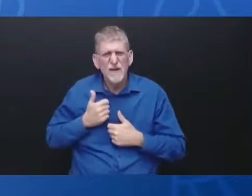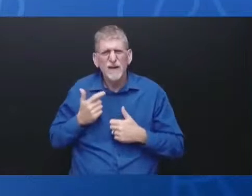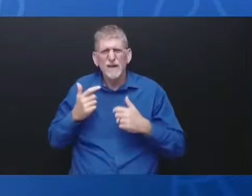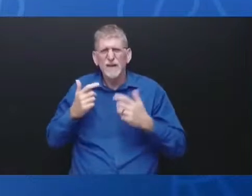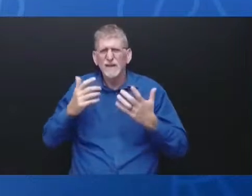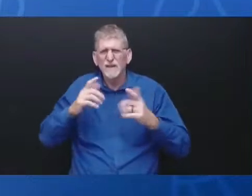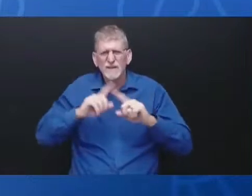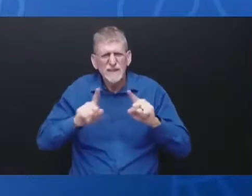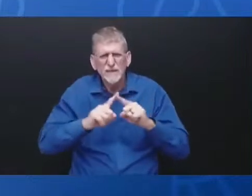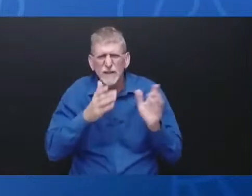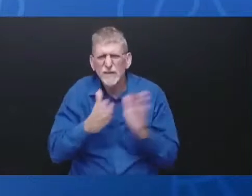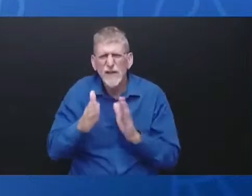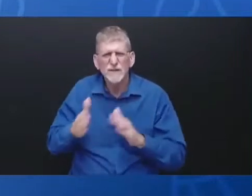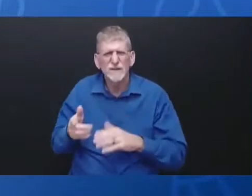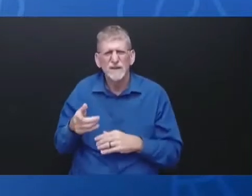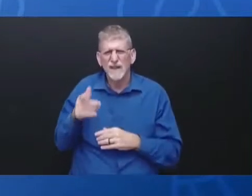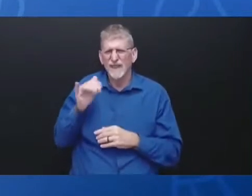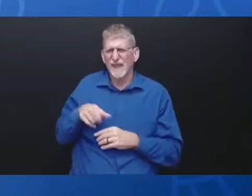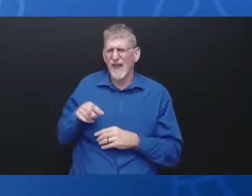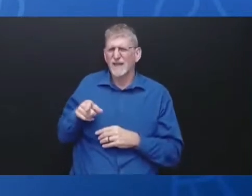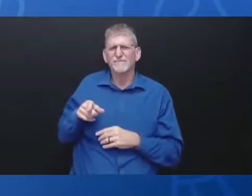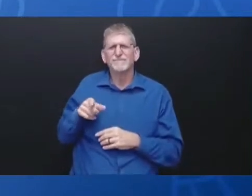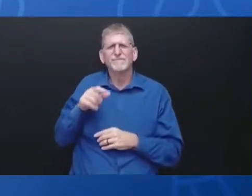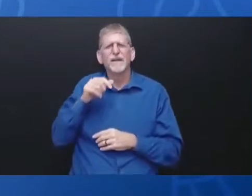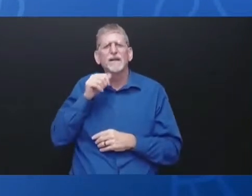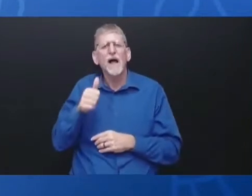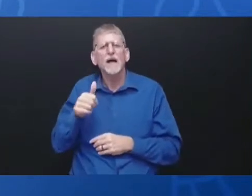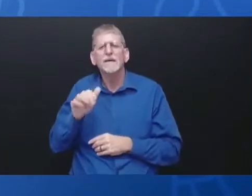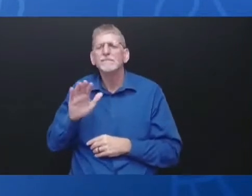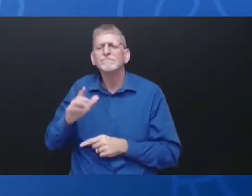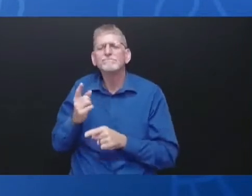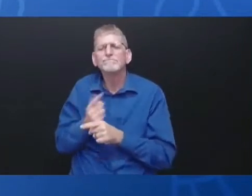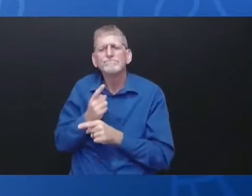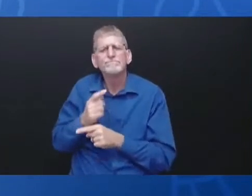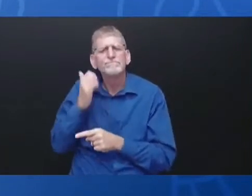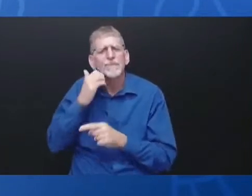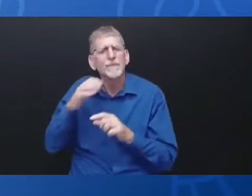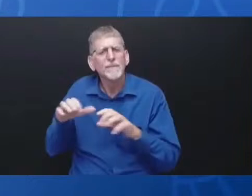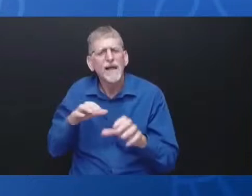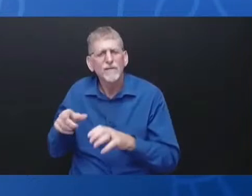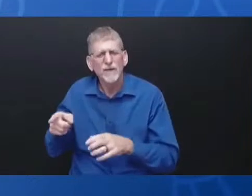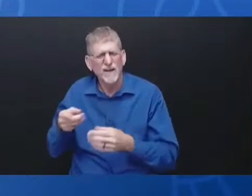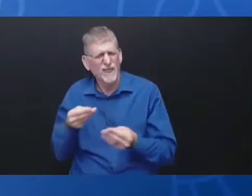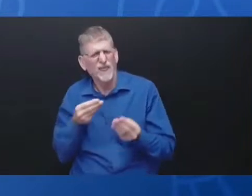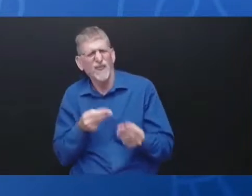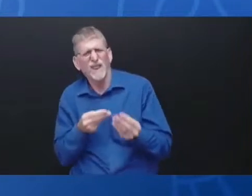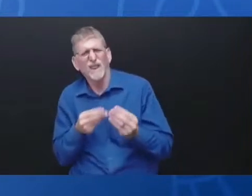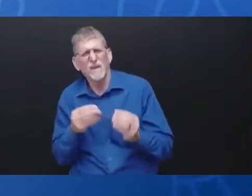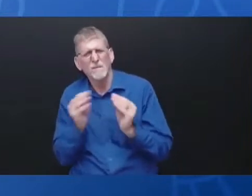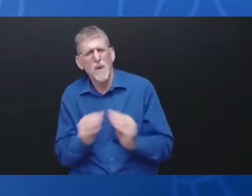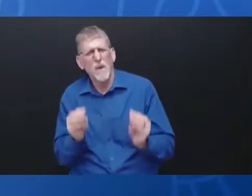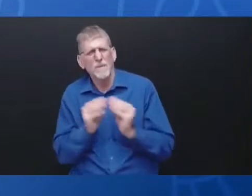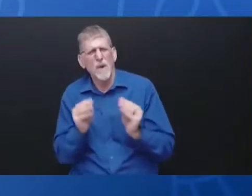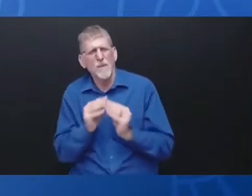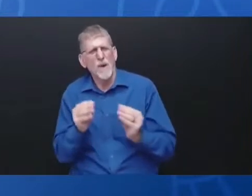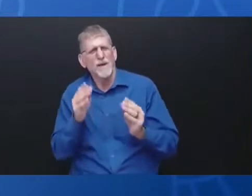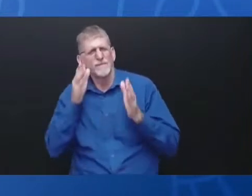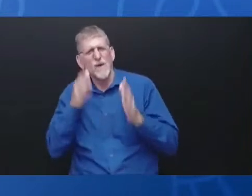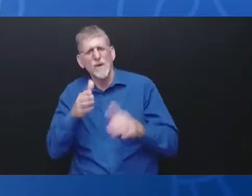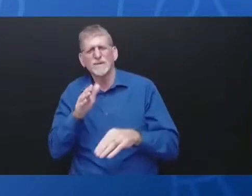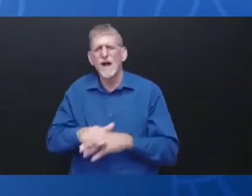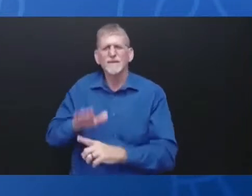or decorum, however they add into it. This is a matter of a nation that is, we've again made it very